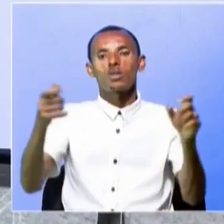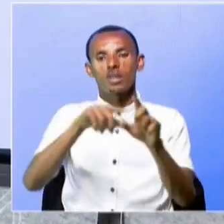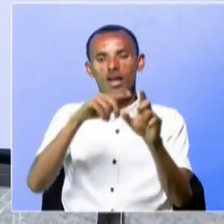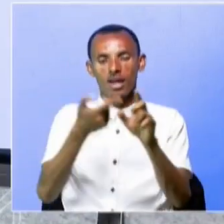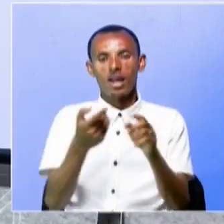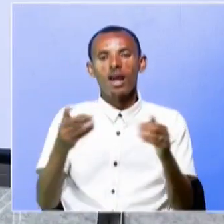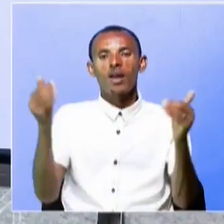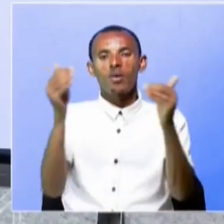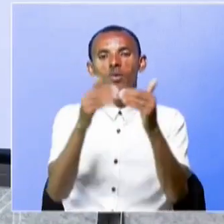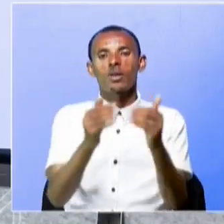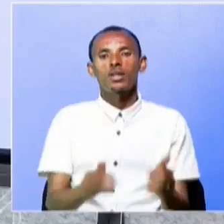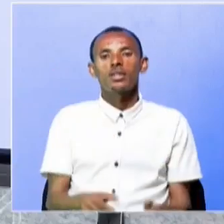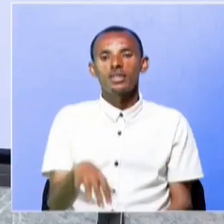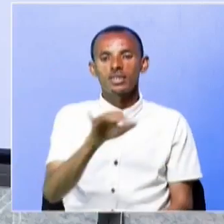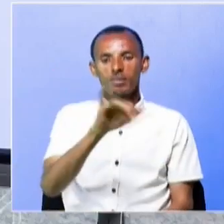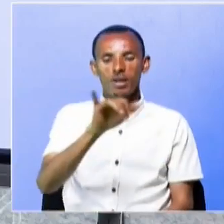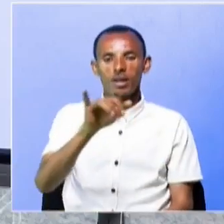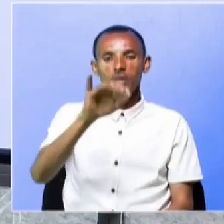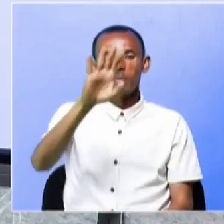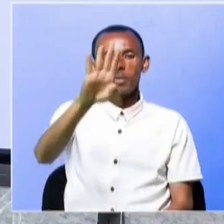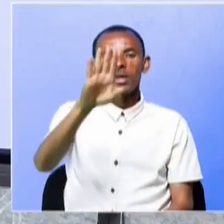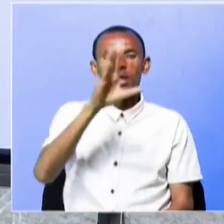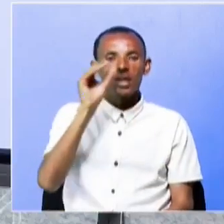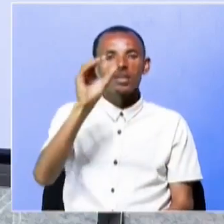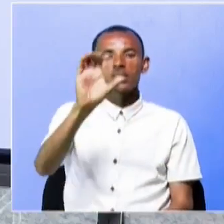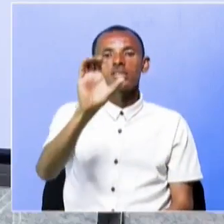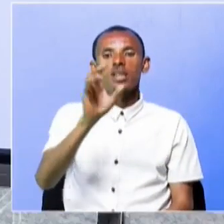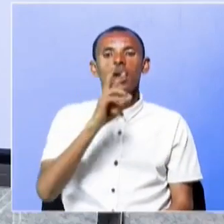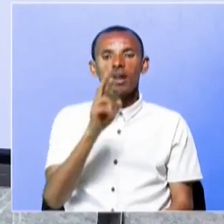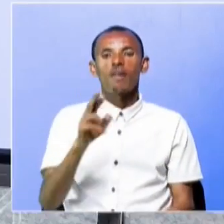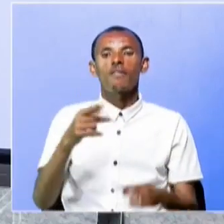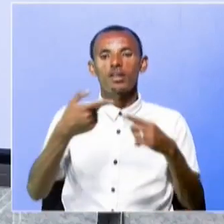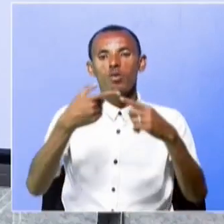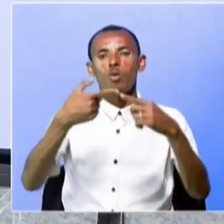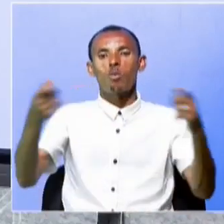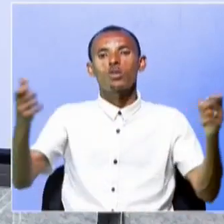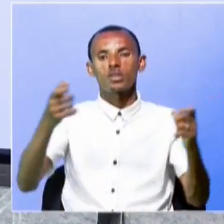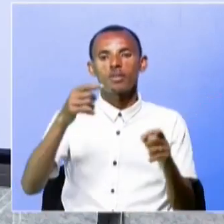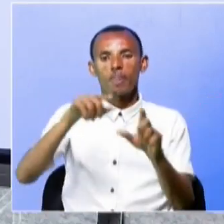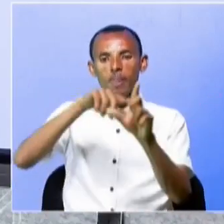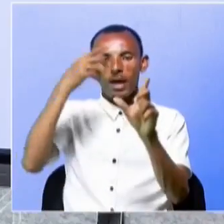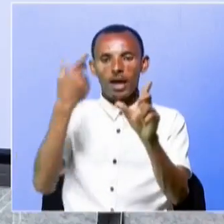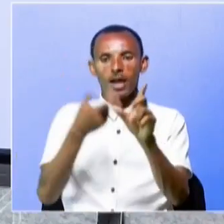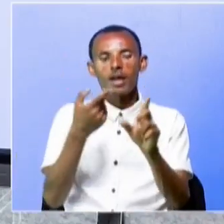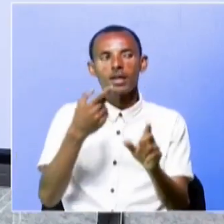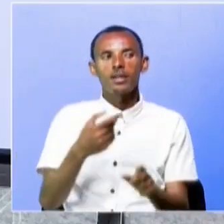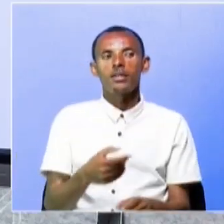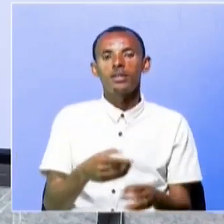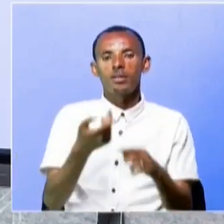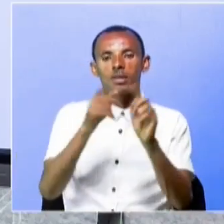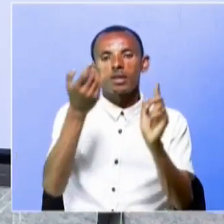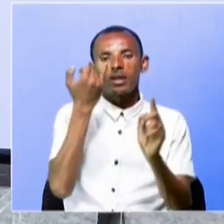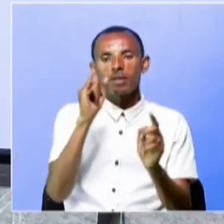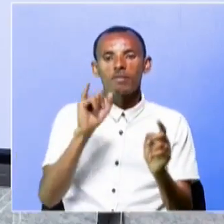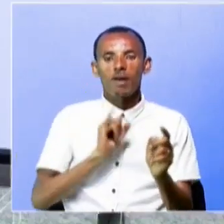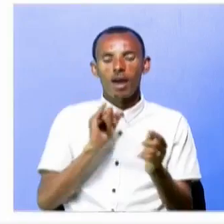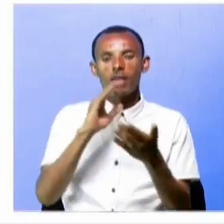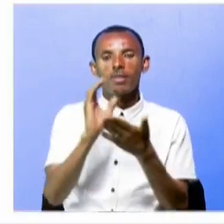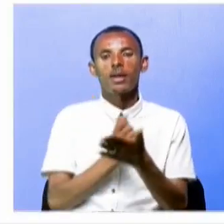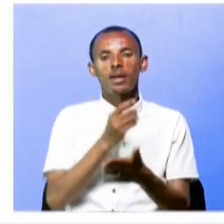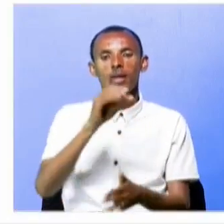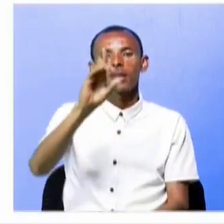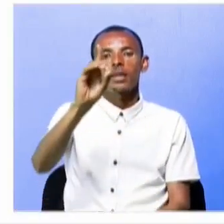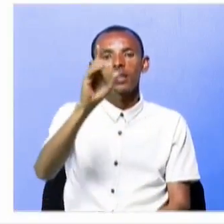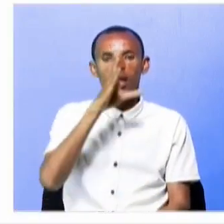congruent. Similarly, B and C are also vertically opposite angles, right? But if I take D